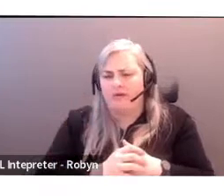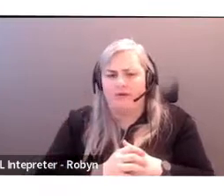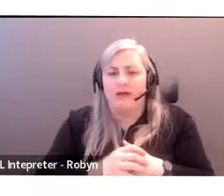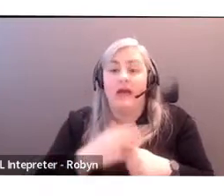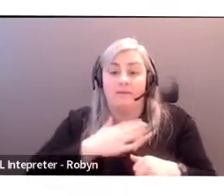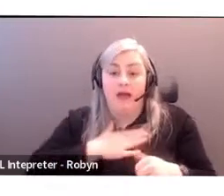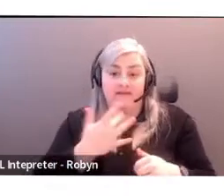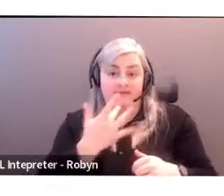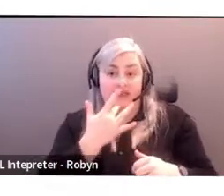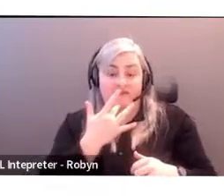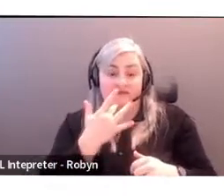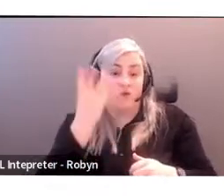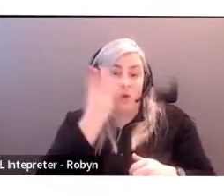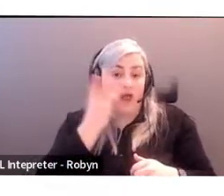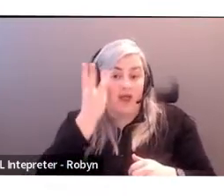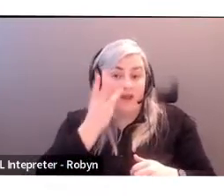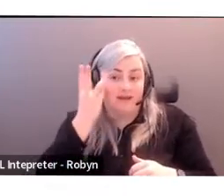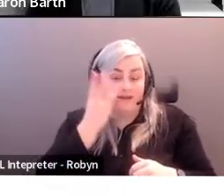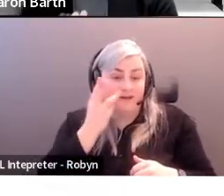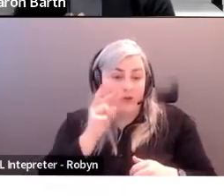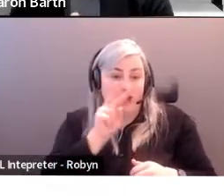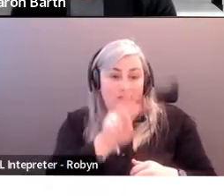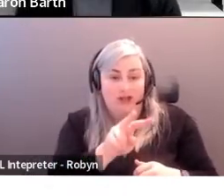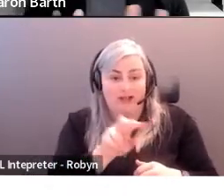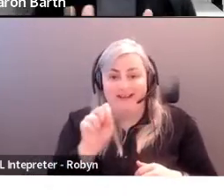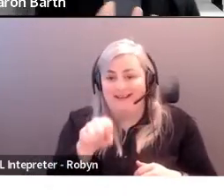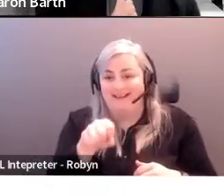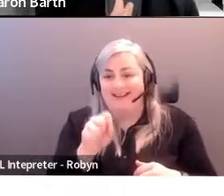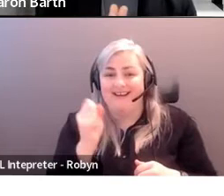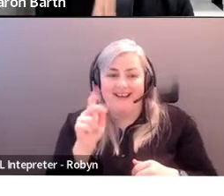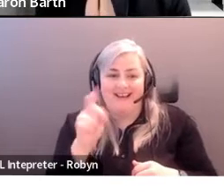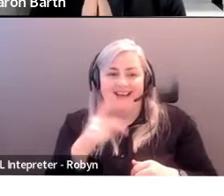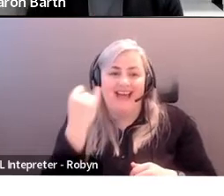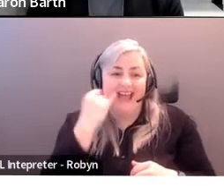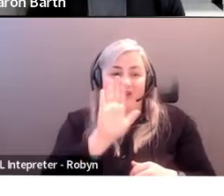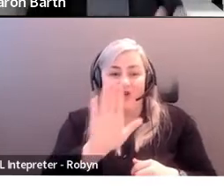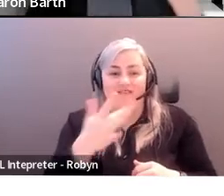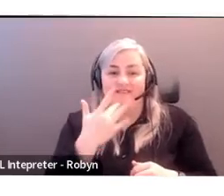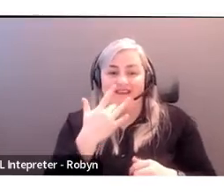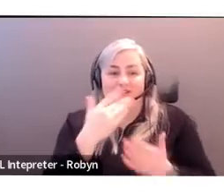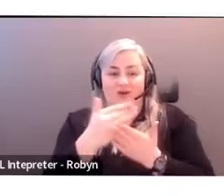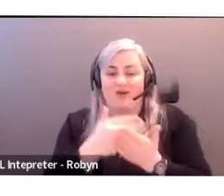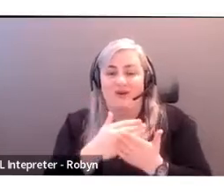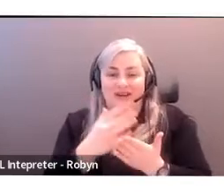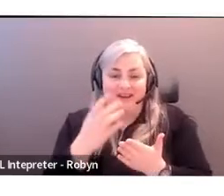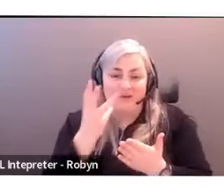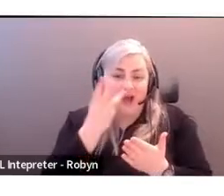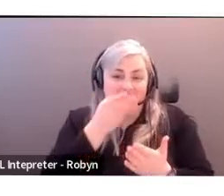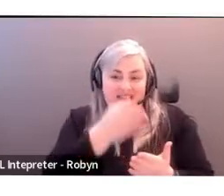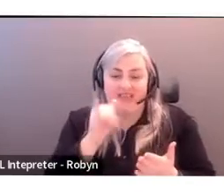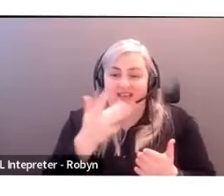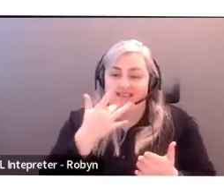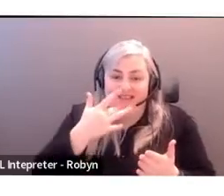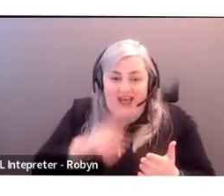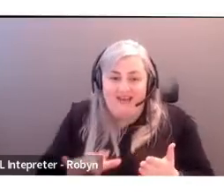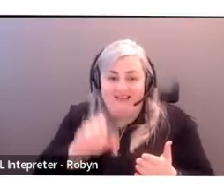My favorite wine. Yeah, okay. Well, if it happens to be on here, that's a stroke of luck, right?